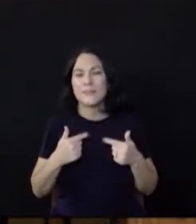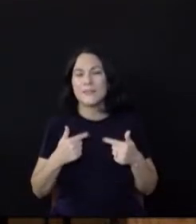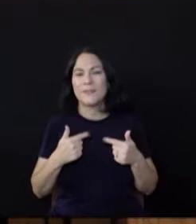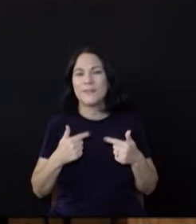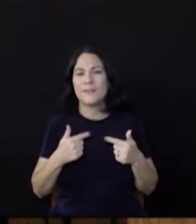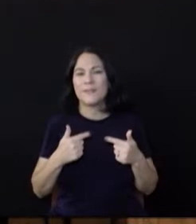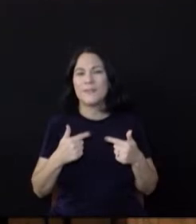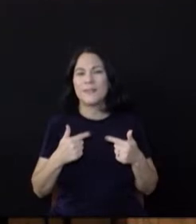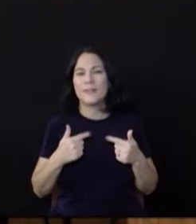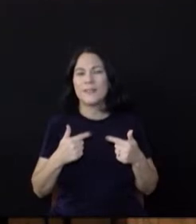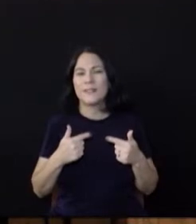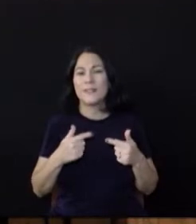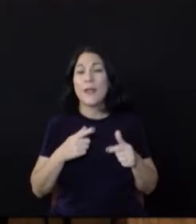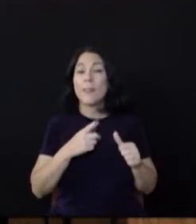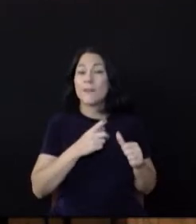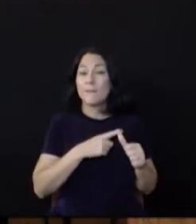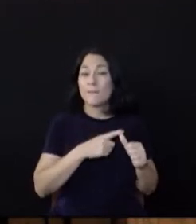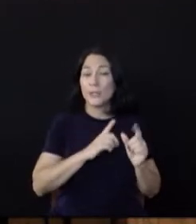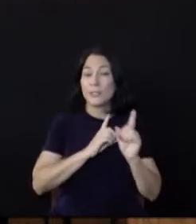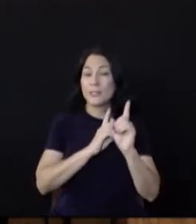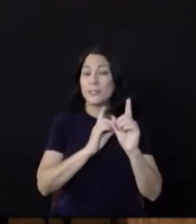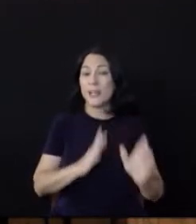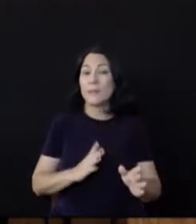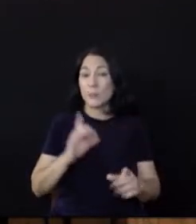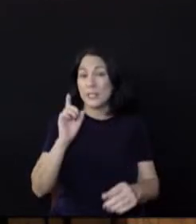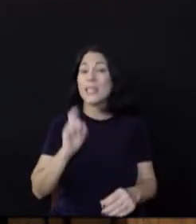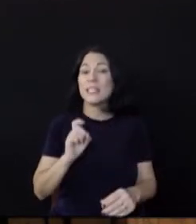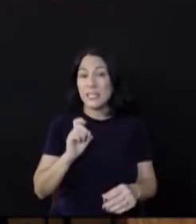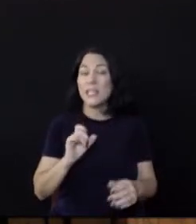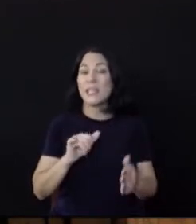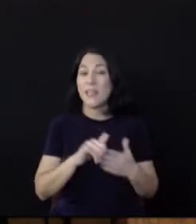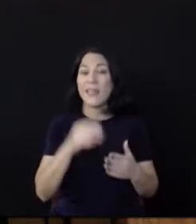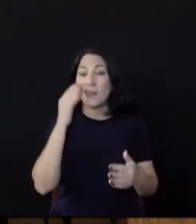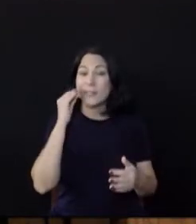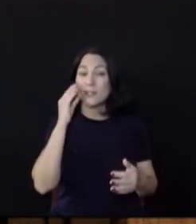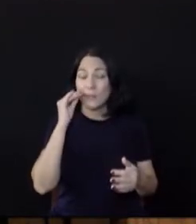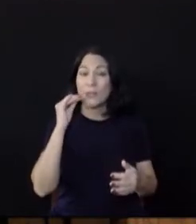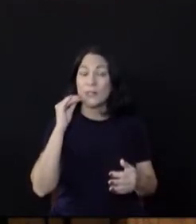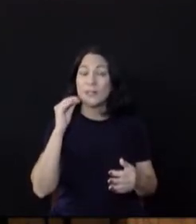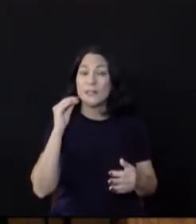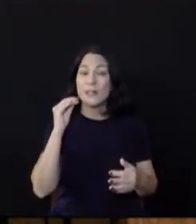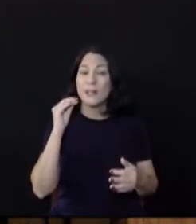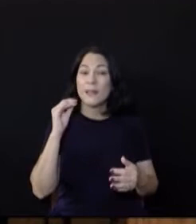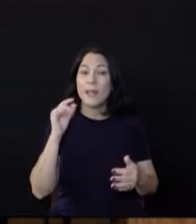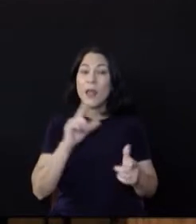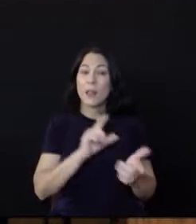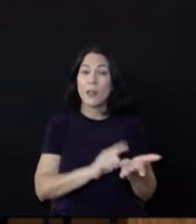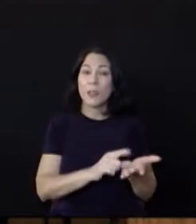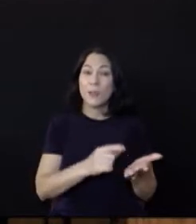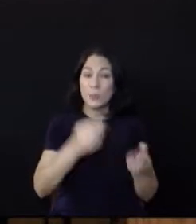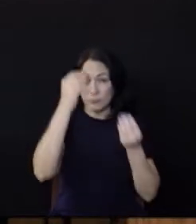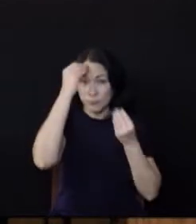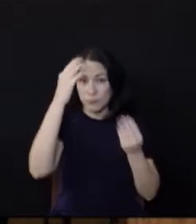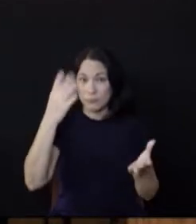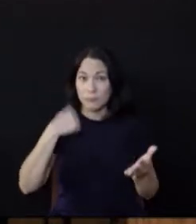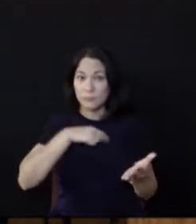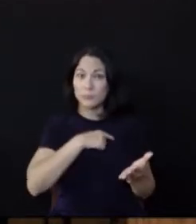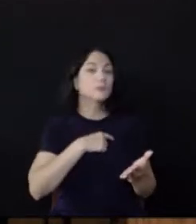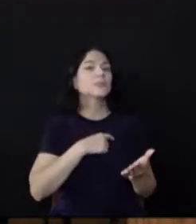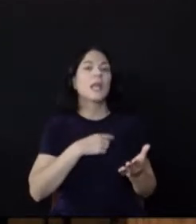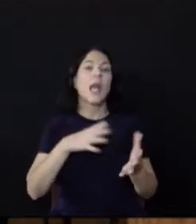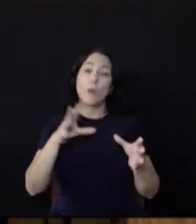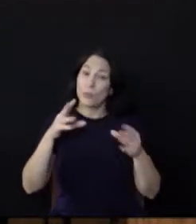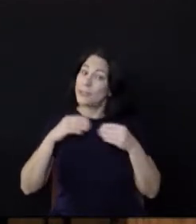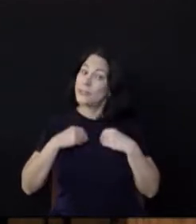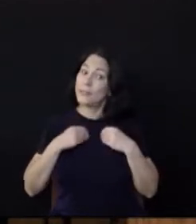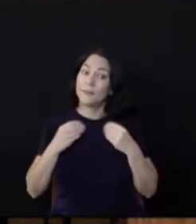The first disciples needed that kind of encounter with the risen Lord, as Luke tells us here in Acts, and they received it multiple times